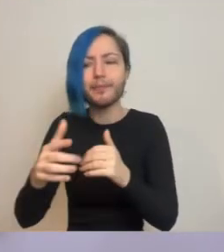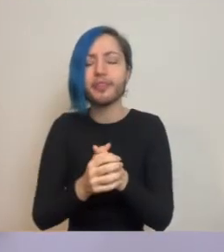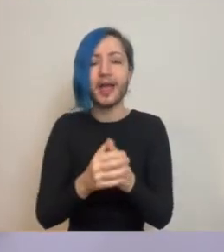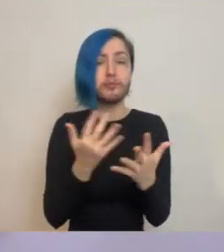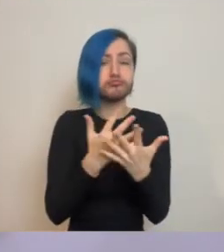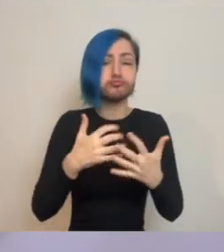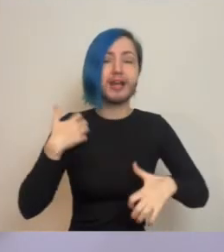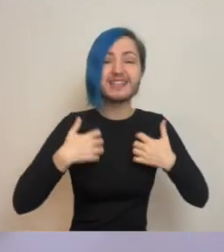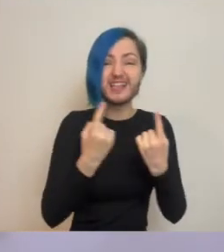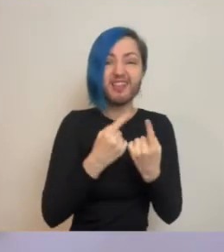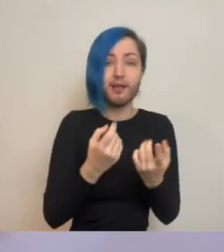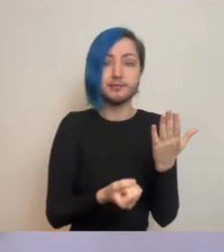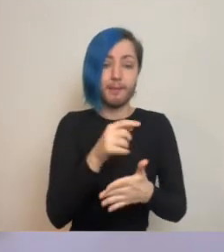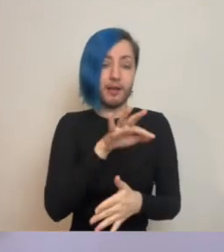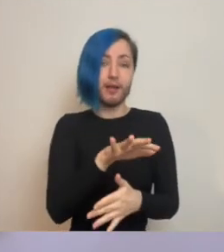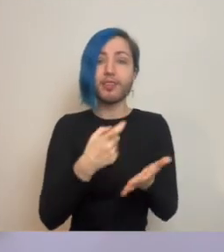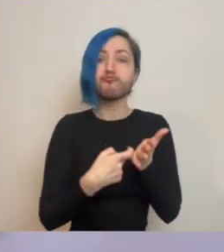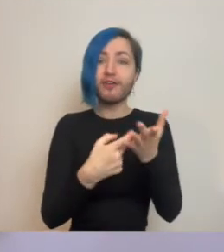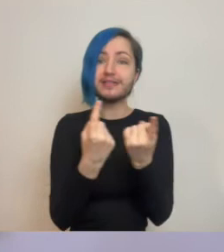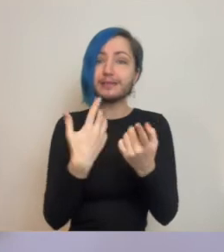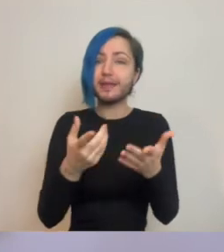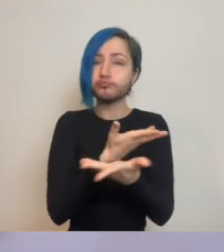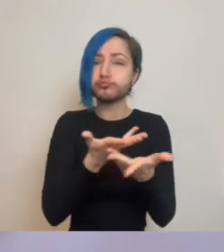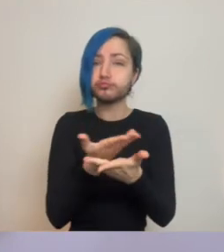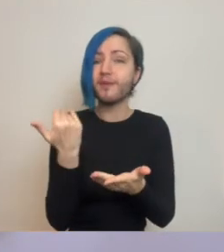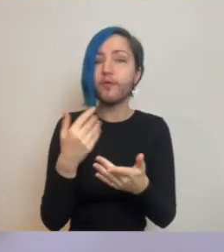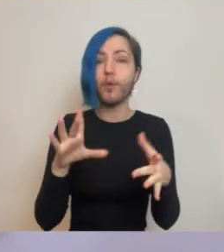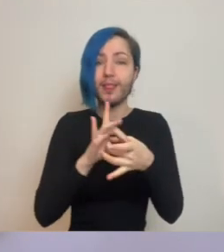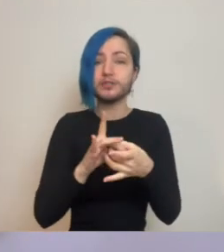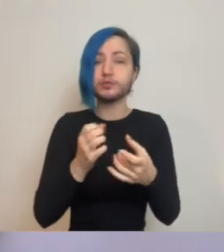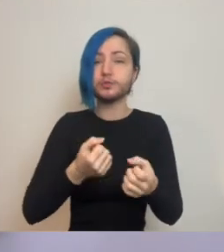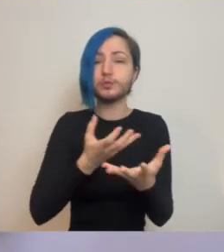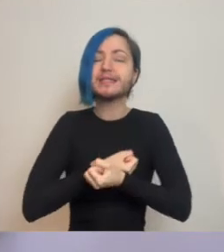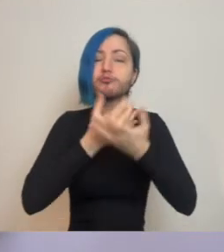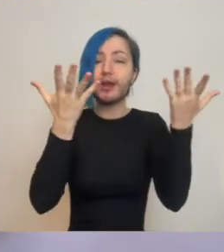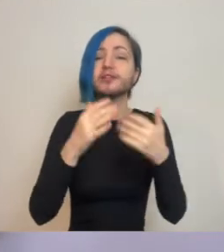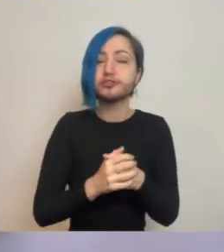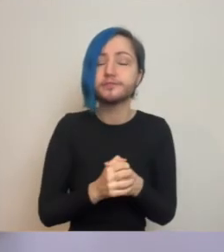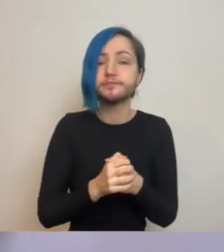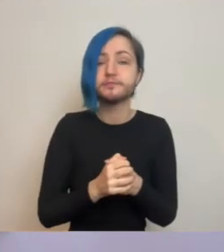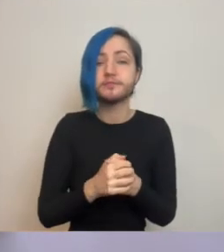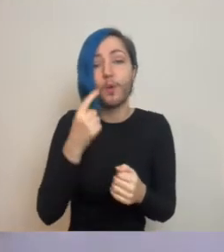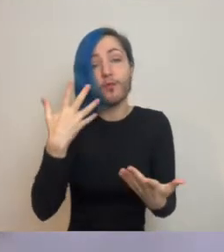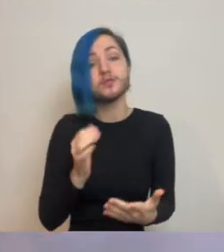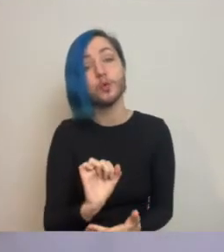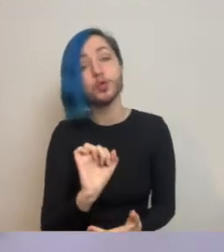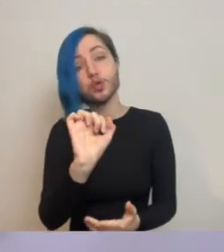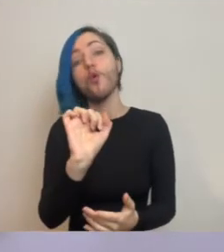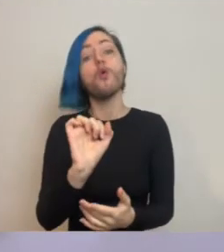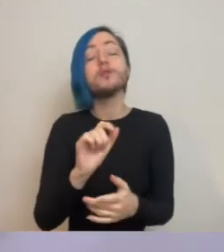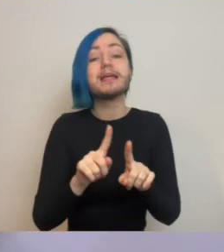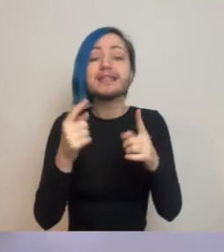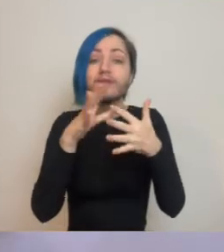that reference some of the things that we talked about earlier in terms of what inspires me. Obviously, when you make your own, the